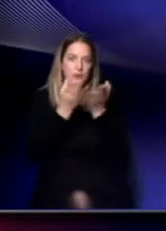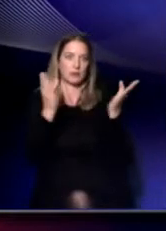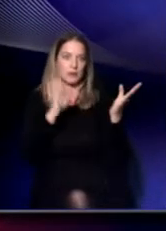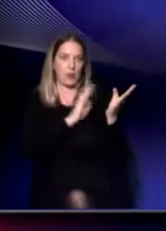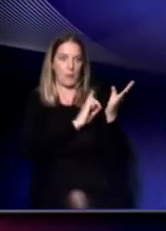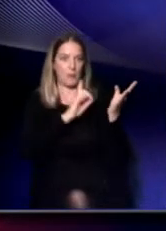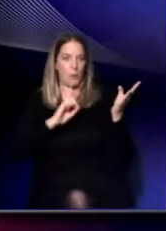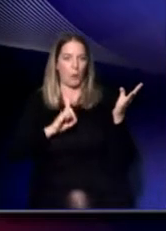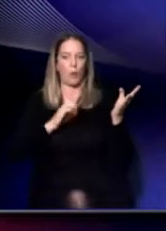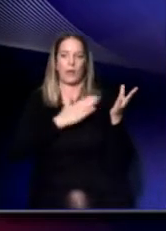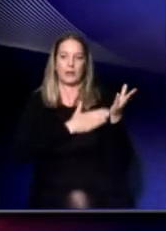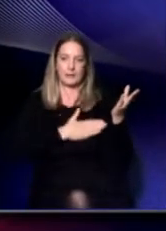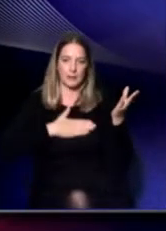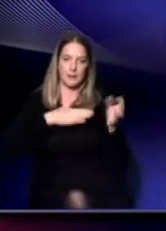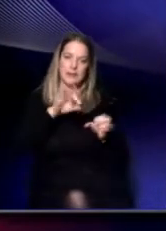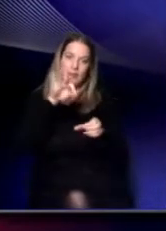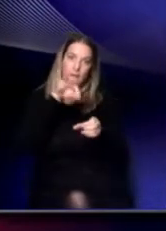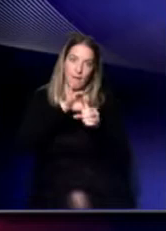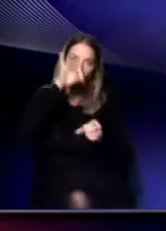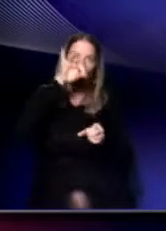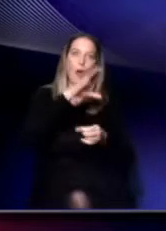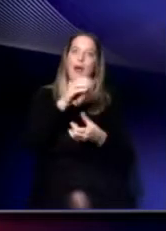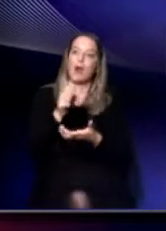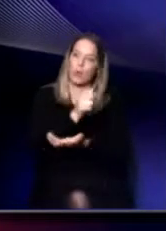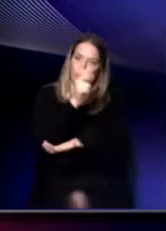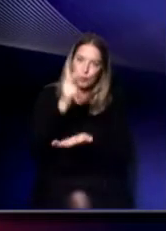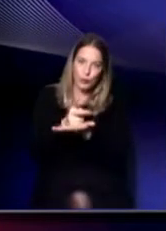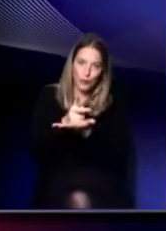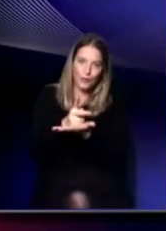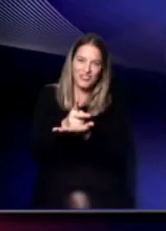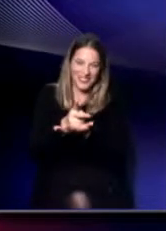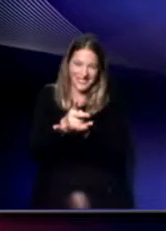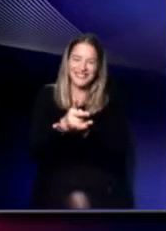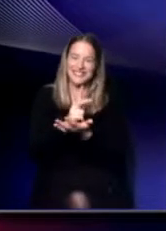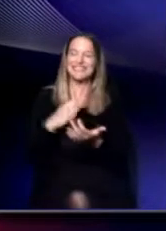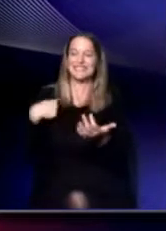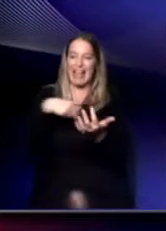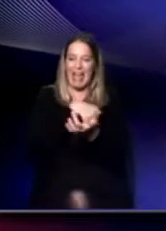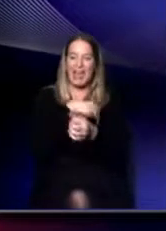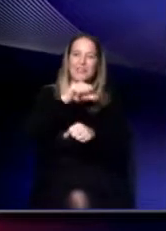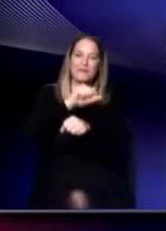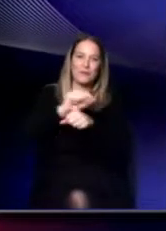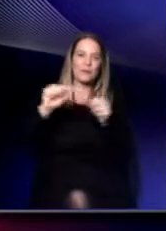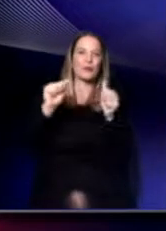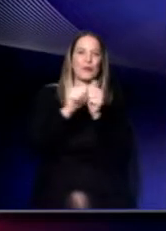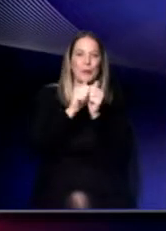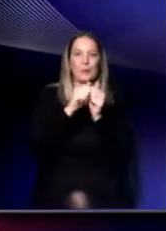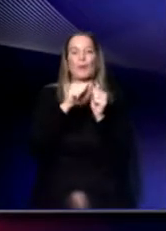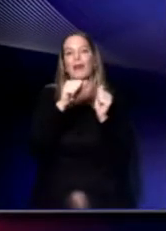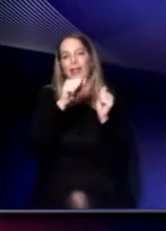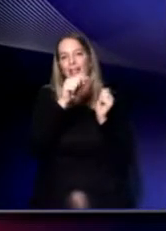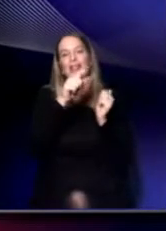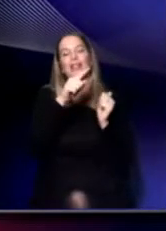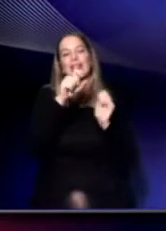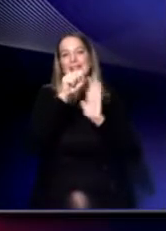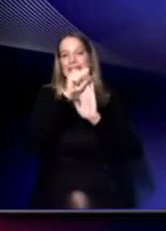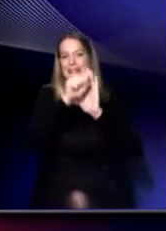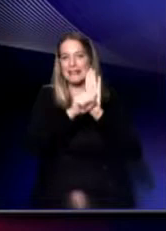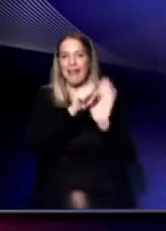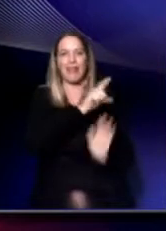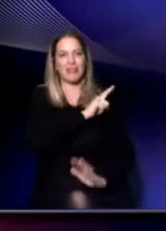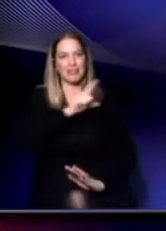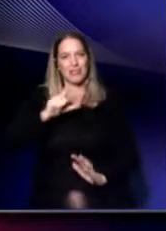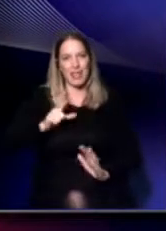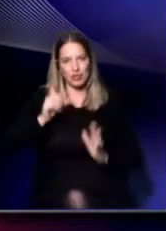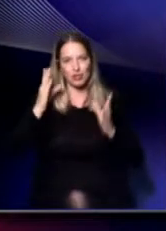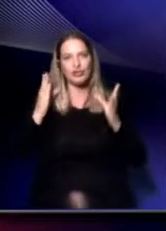formally vote on and approve us working with state legislators to